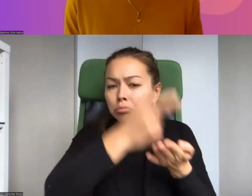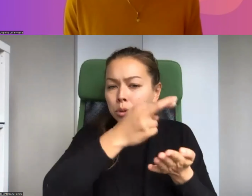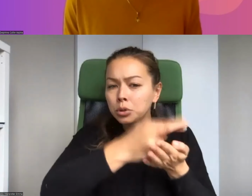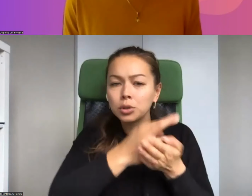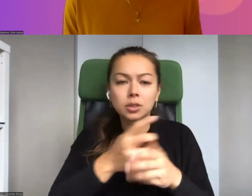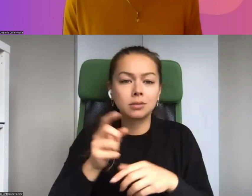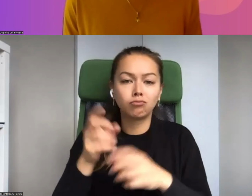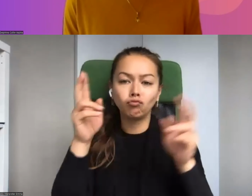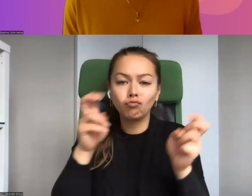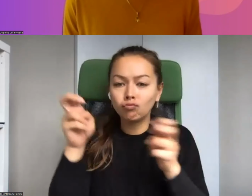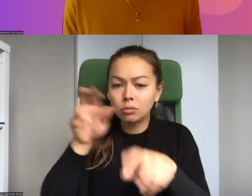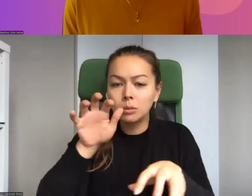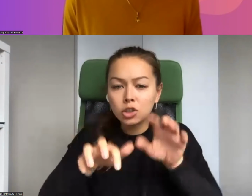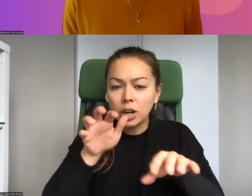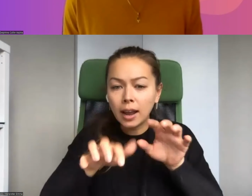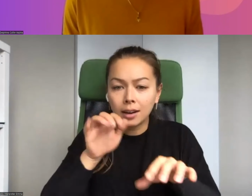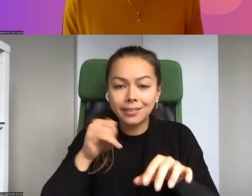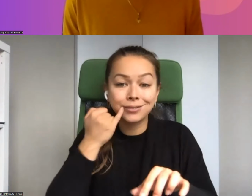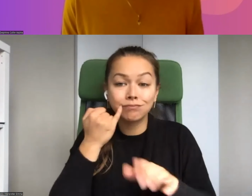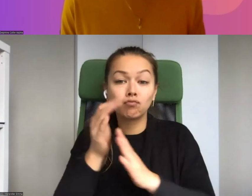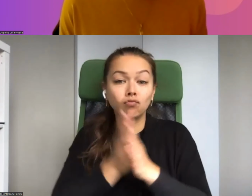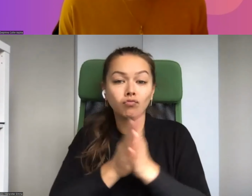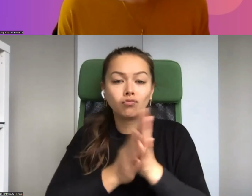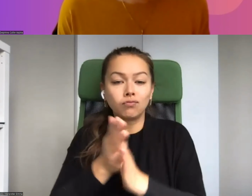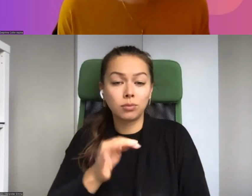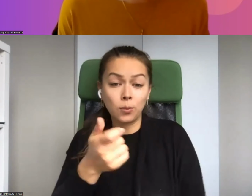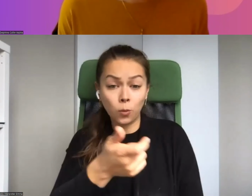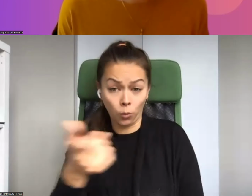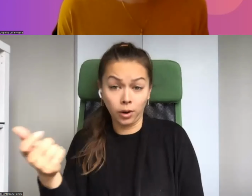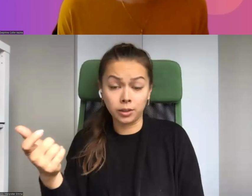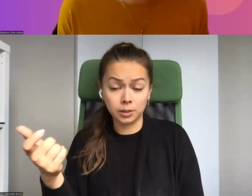chat. The next webinar will be on